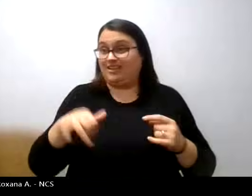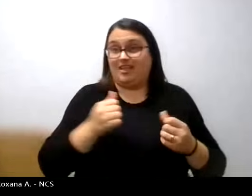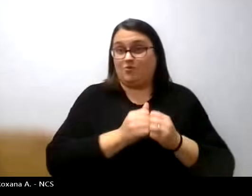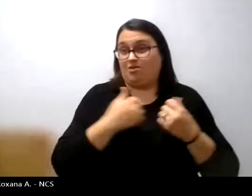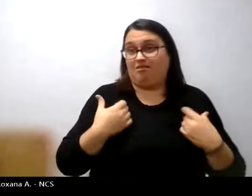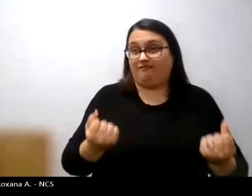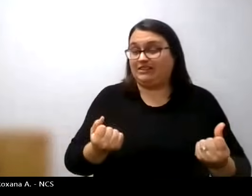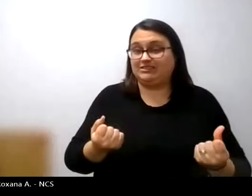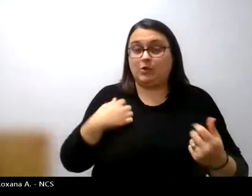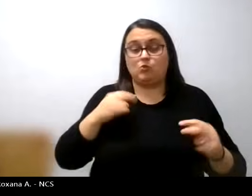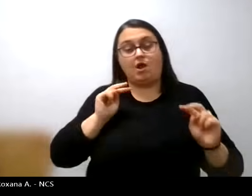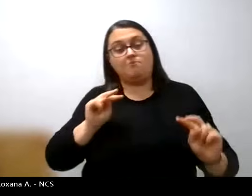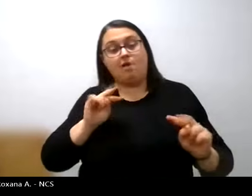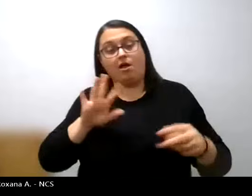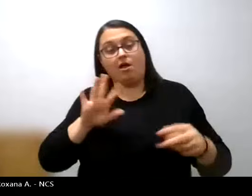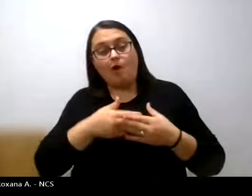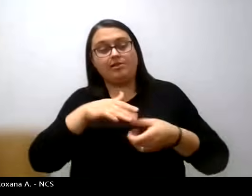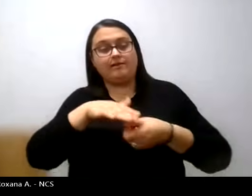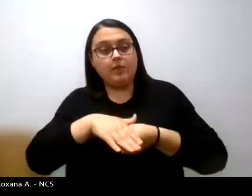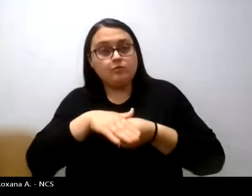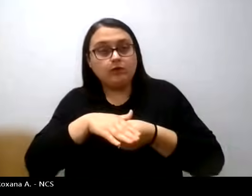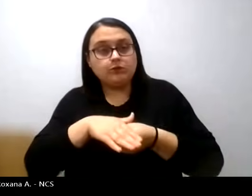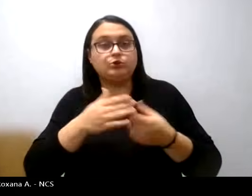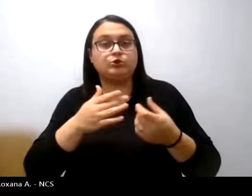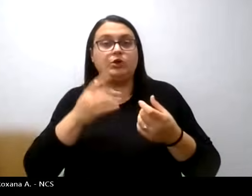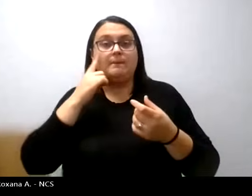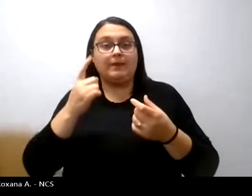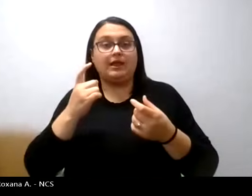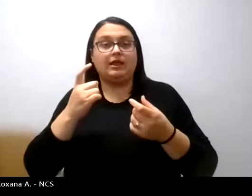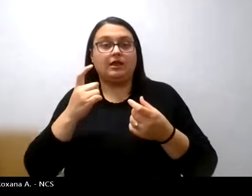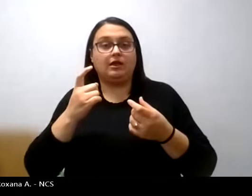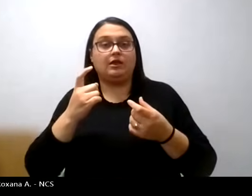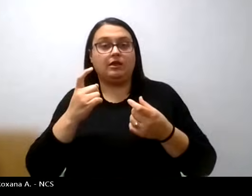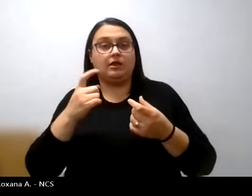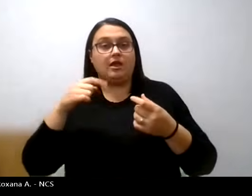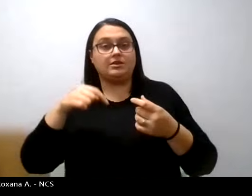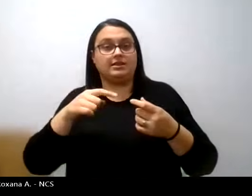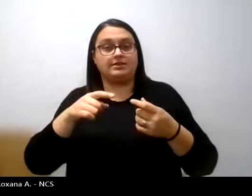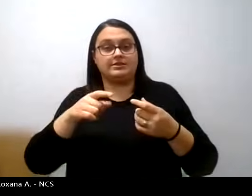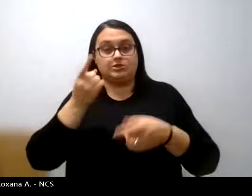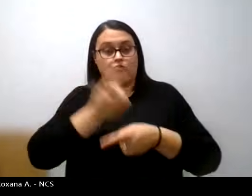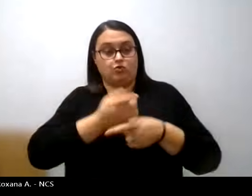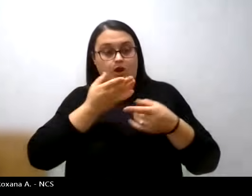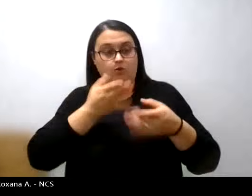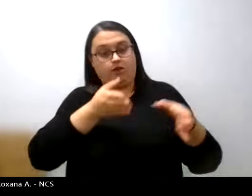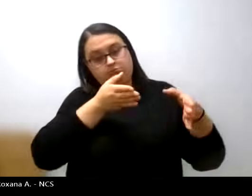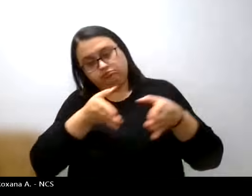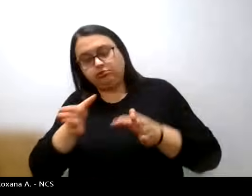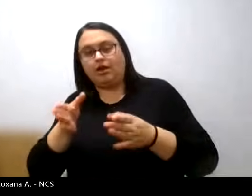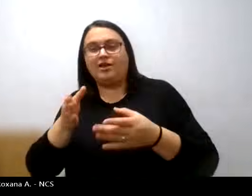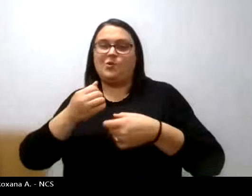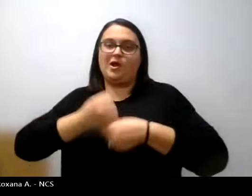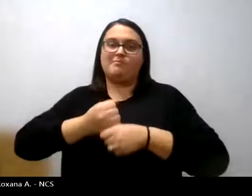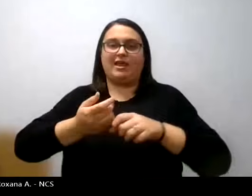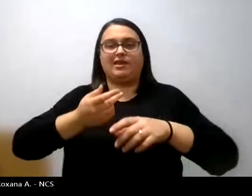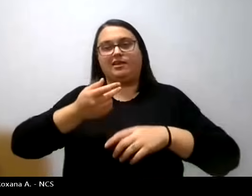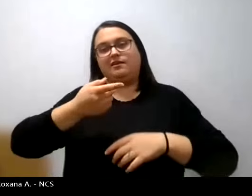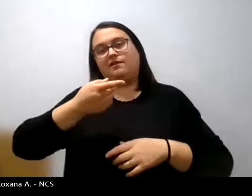We're monitoring all of the pressures, and because we are heading in the right direction, right? We continue to produce 40 to 45 MTD a